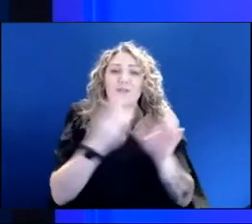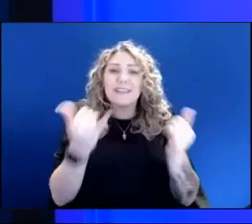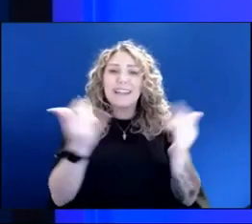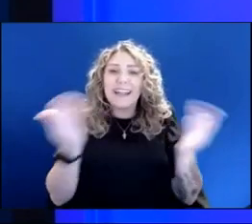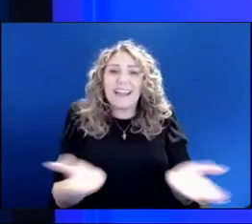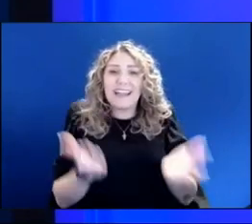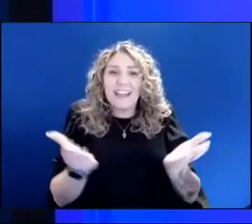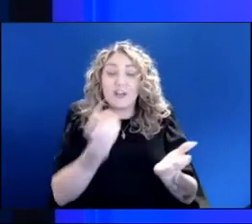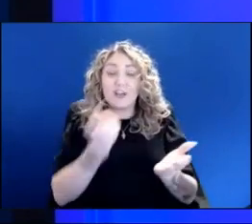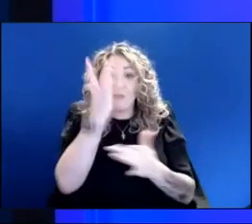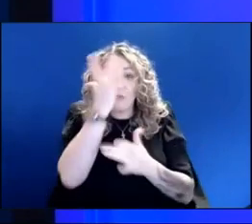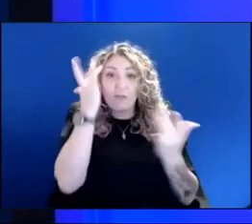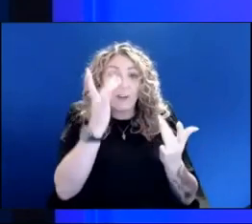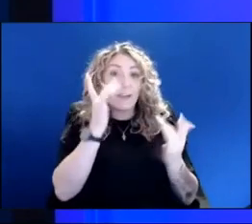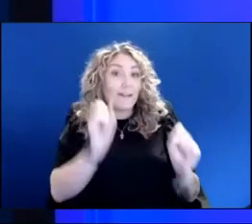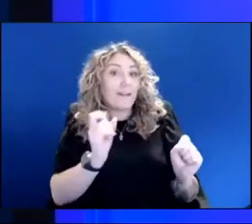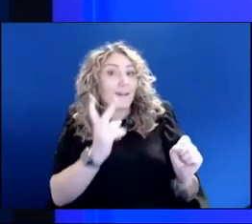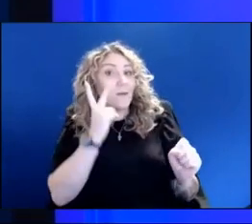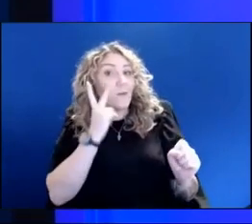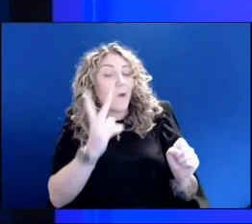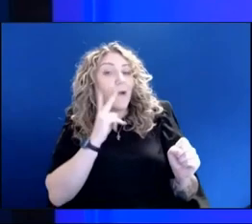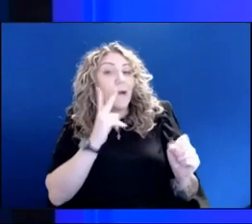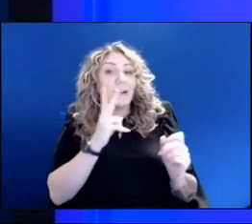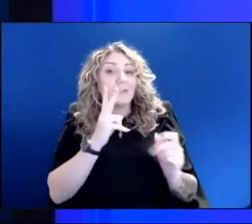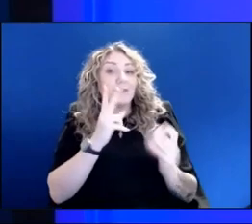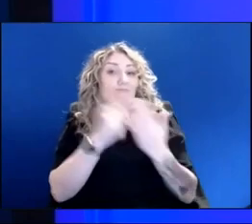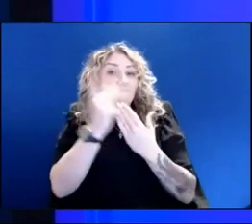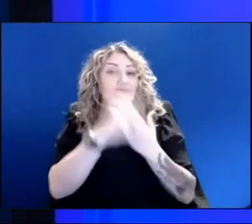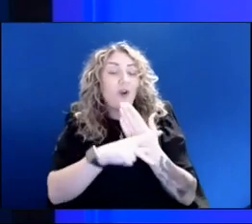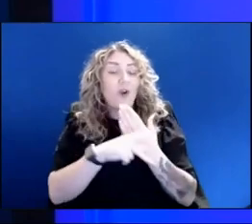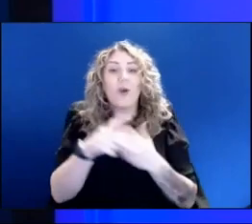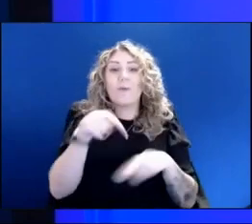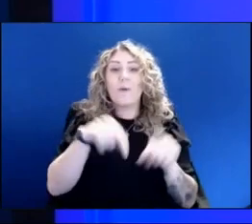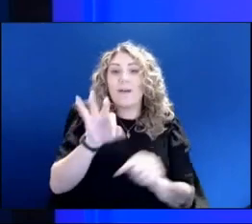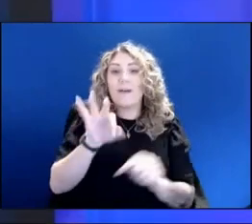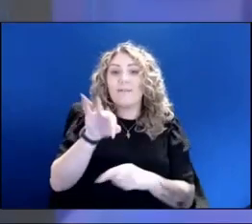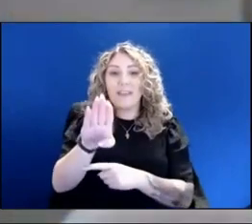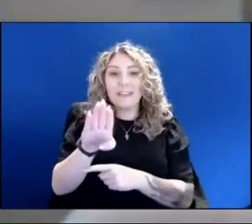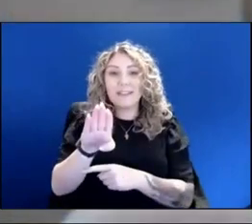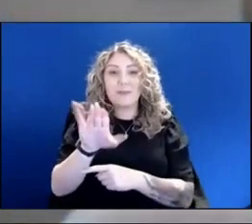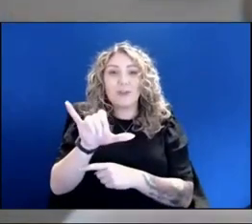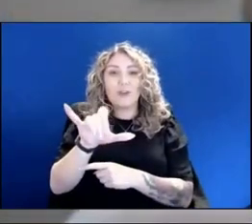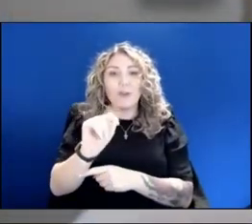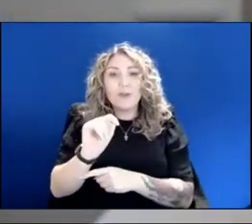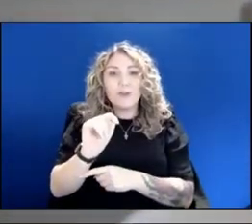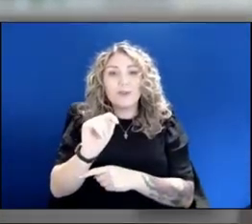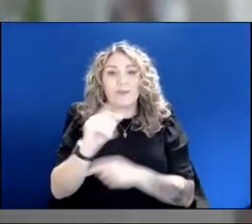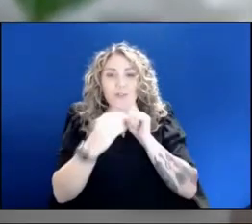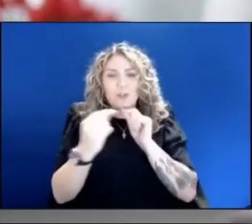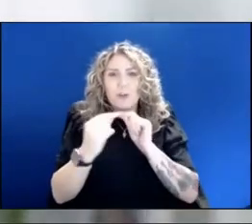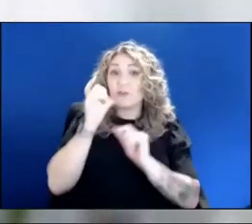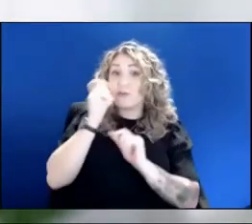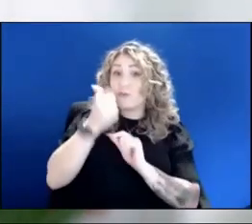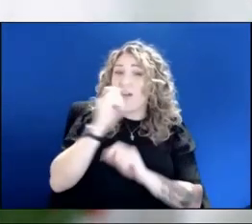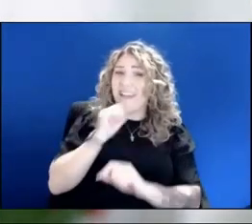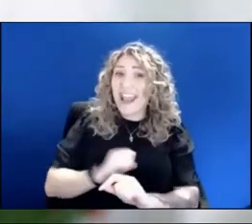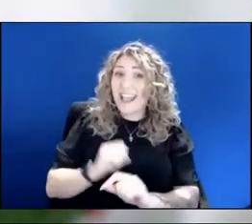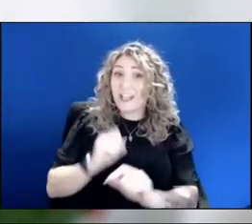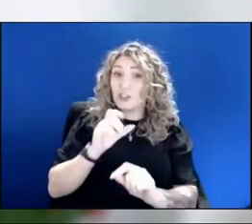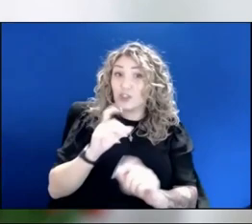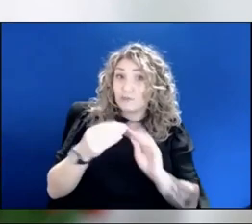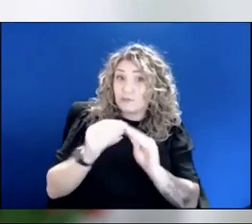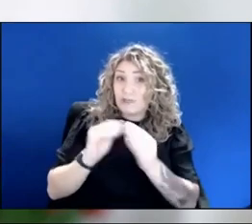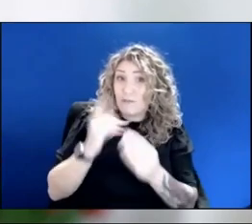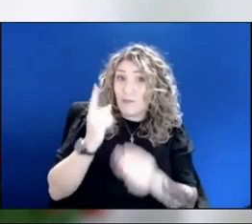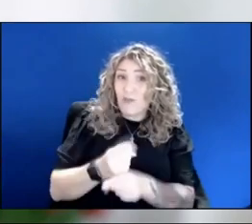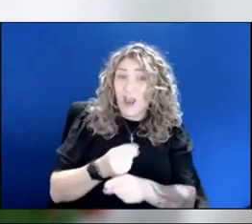catch our show anytime by going back to Facebook, YouTube, and Twitter. Coming up tomorrow, age is just a number, right? Wrong. The older you get, the slower we